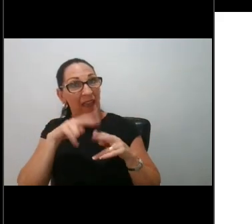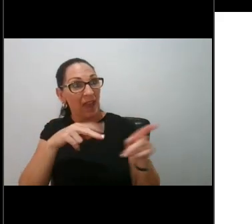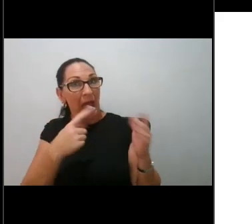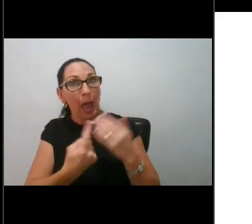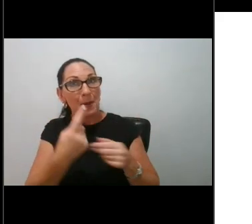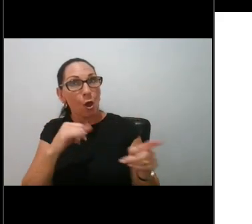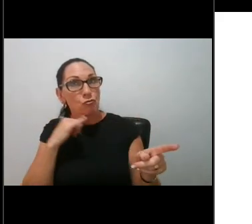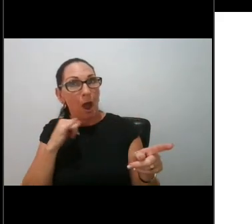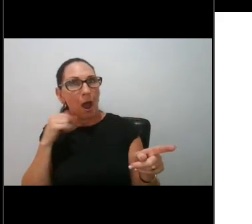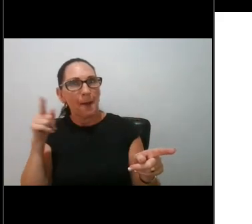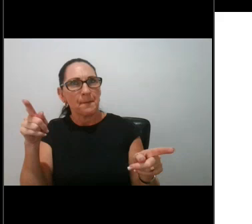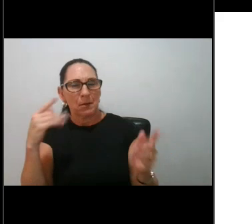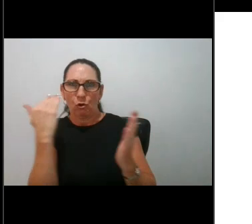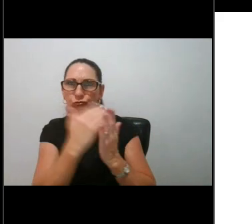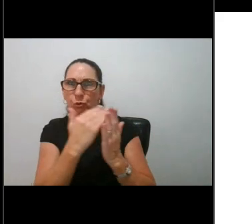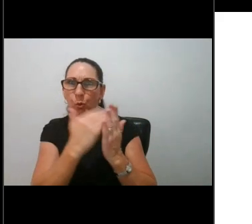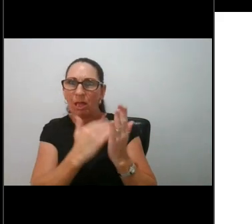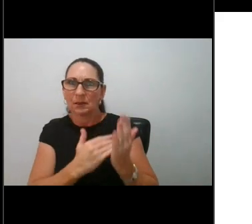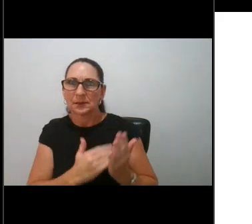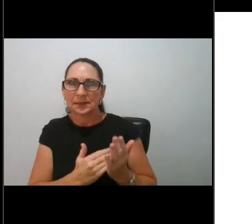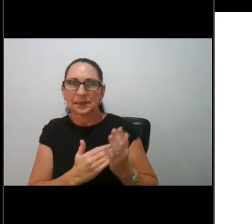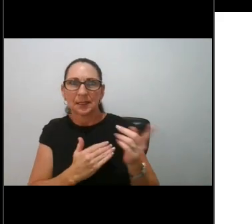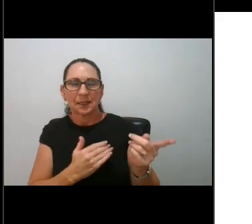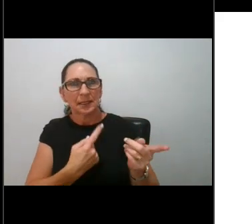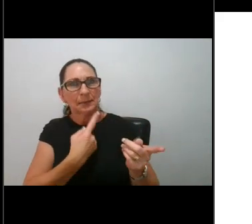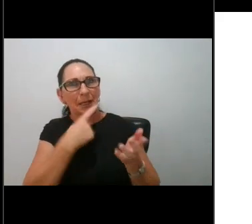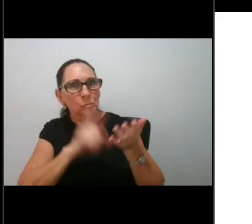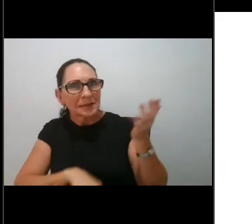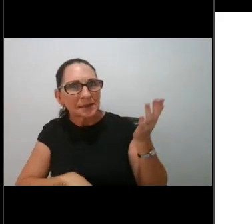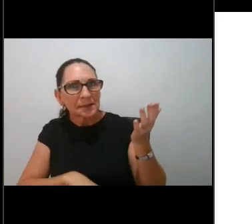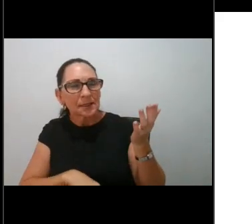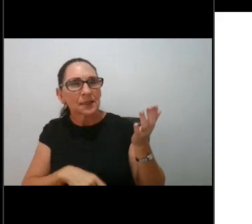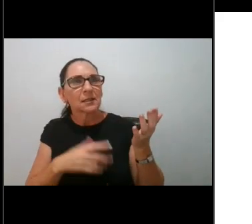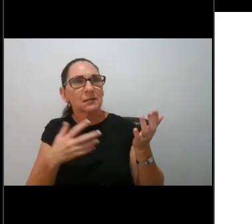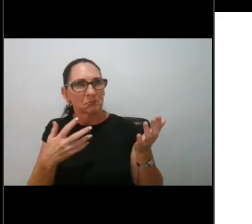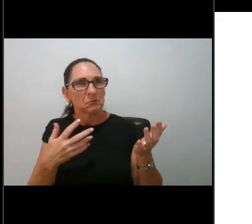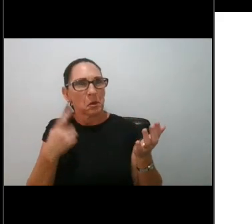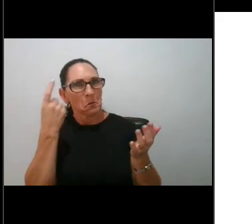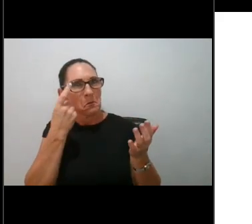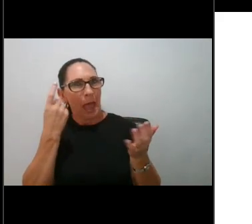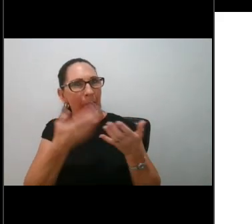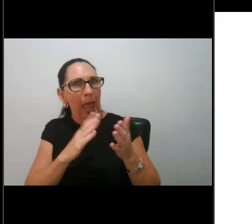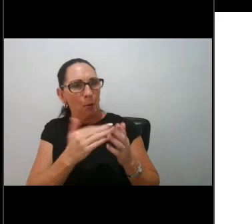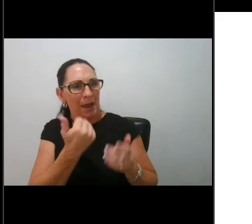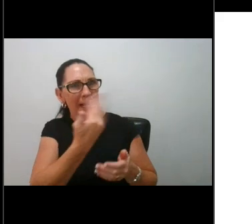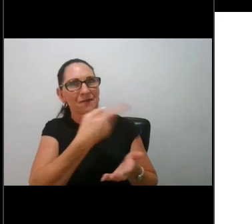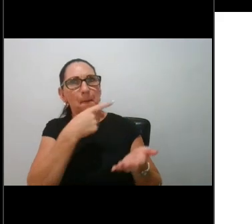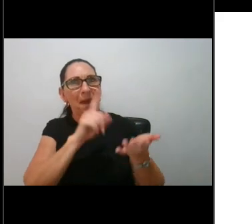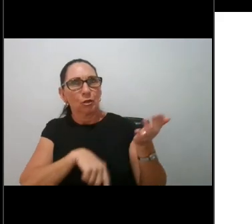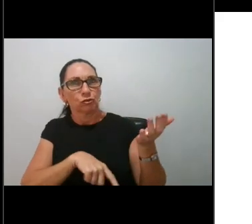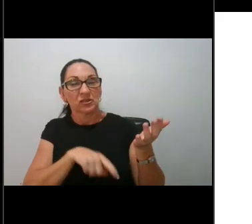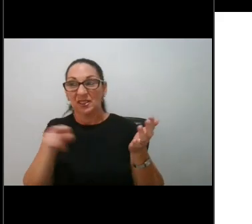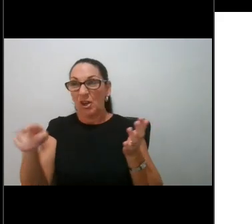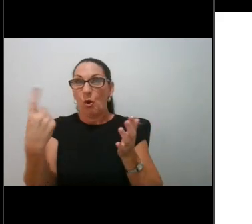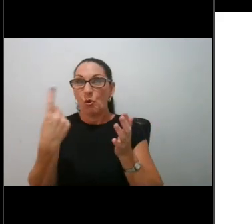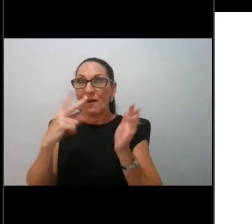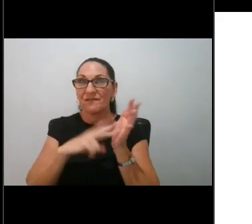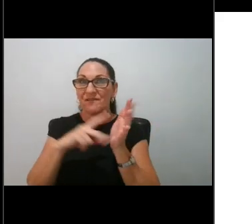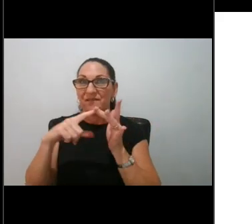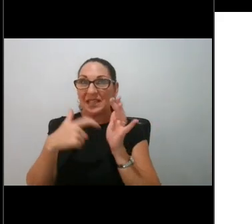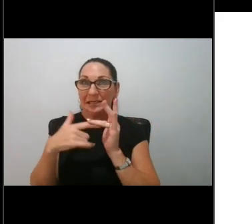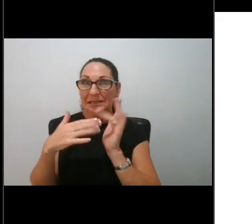committed a crime, is there evidence? Are they guilty? And if they are, how should they be punished? And a victim of that crime has very